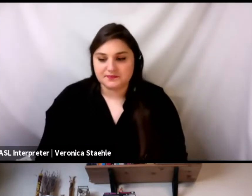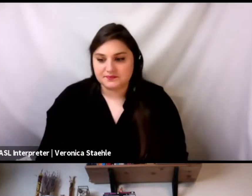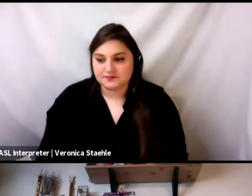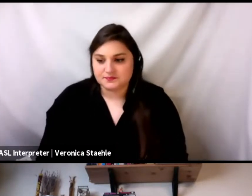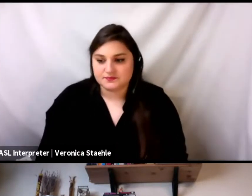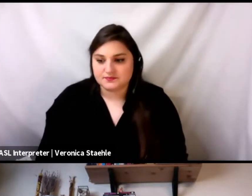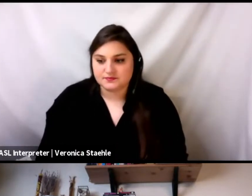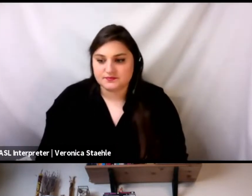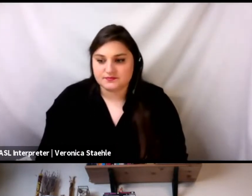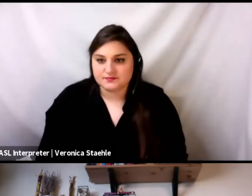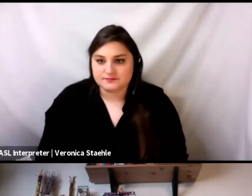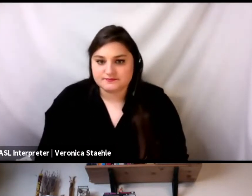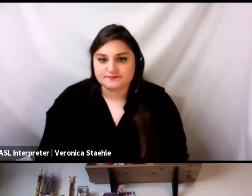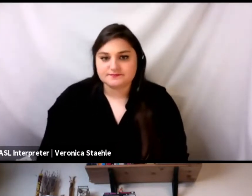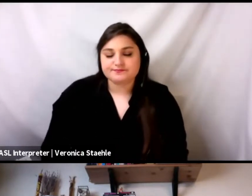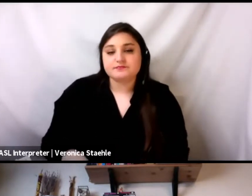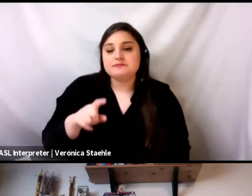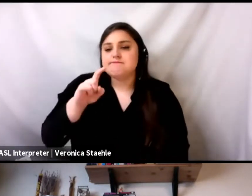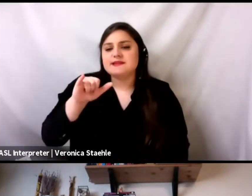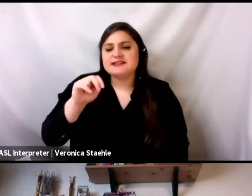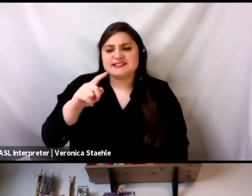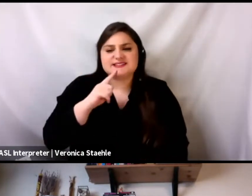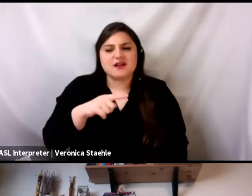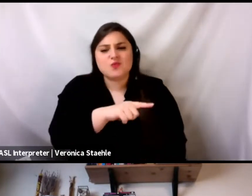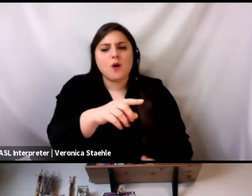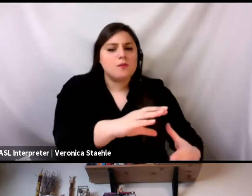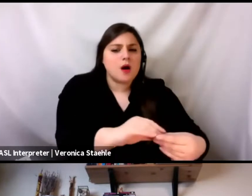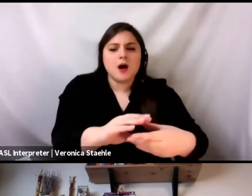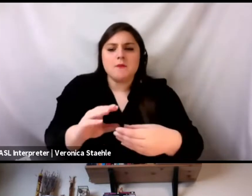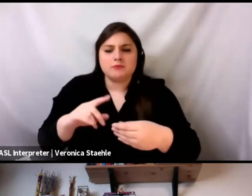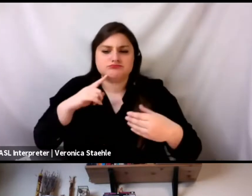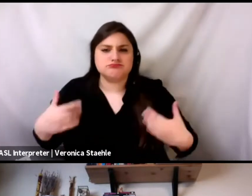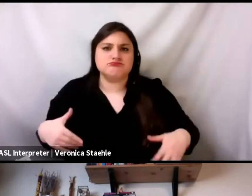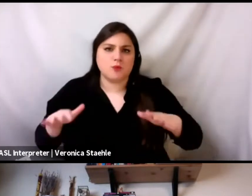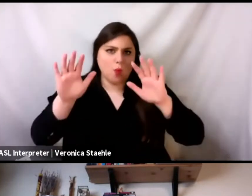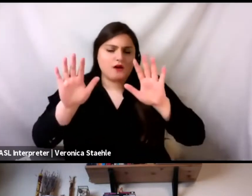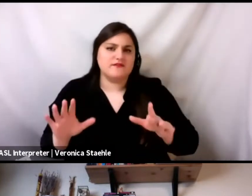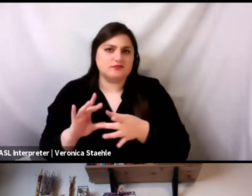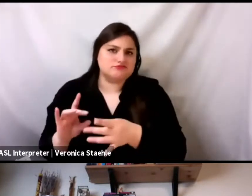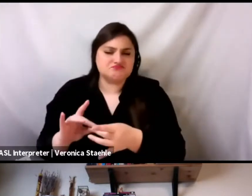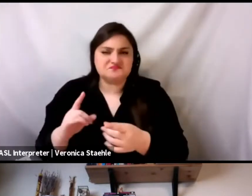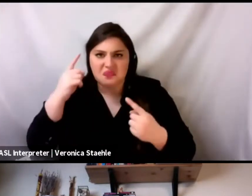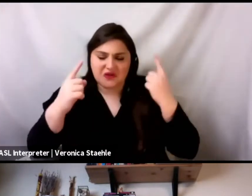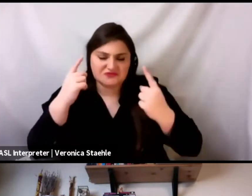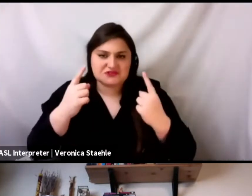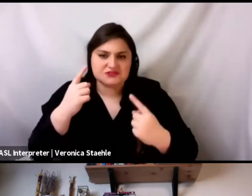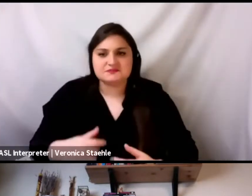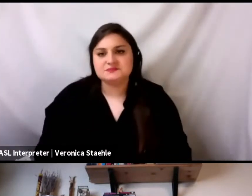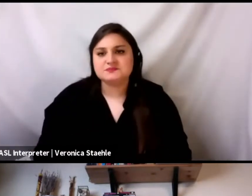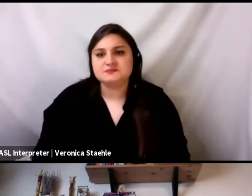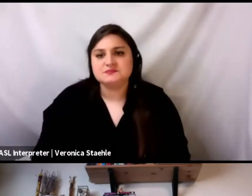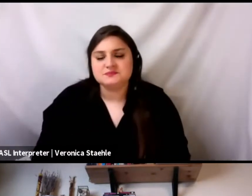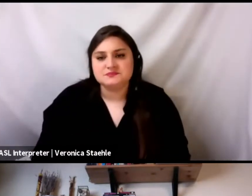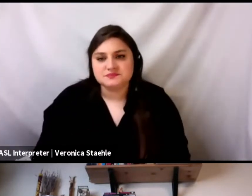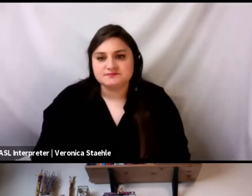Yeah, those are really wonderful thoughts. And also, I guess, yeah, I guess one, I think half